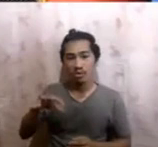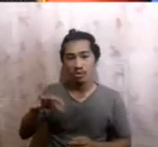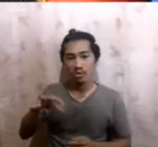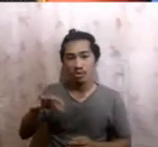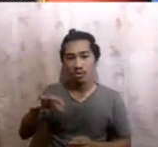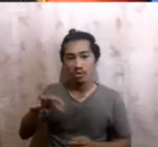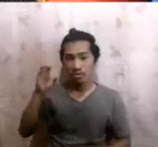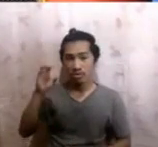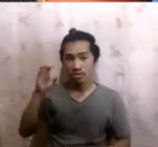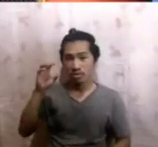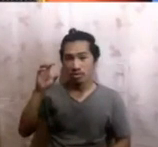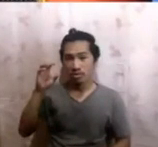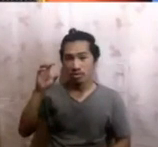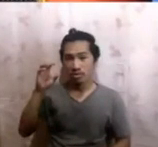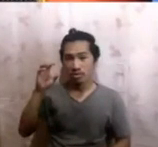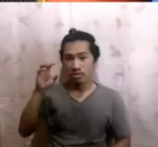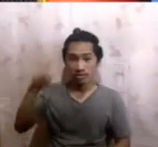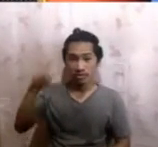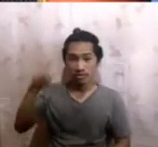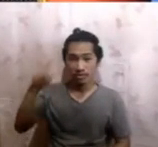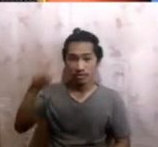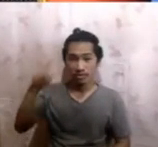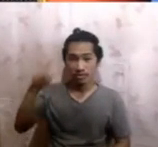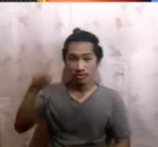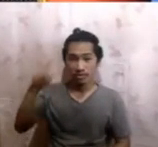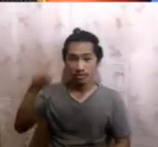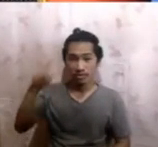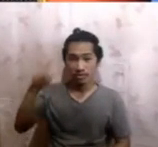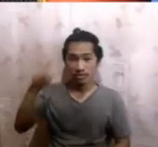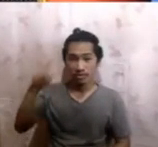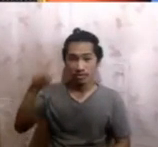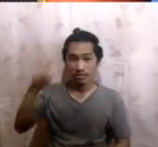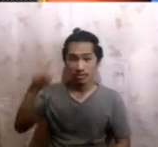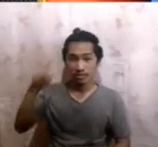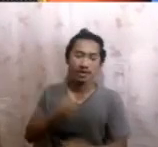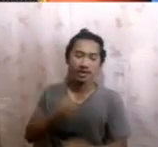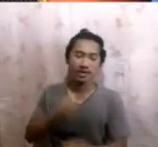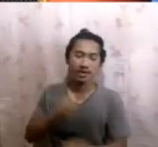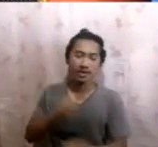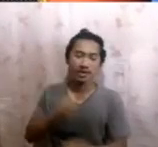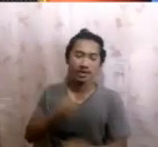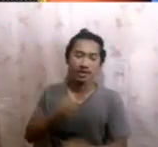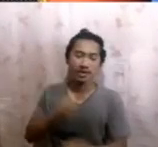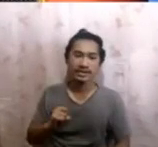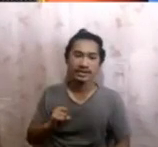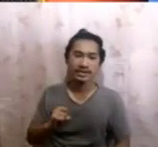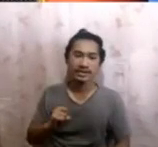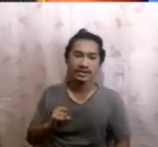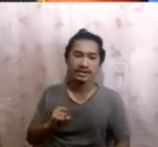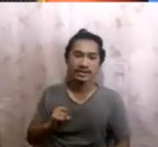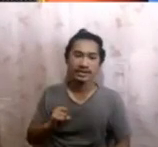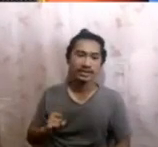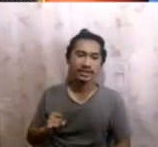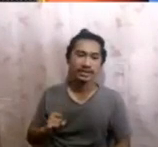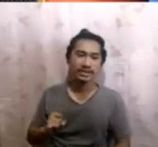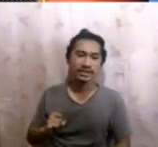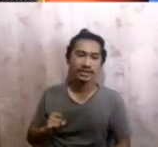or engaging in a business is a planned, structured, and designed